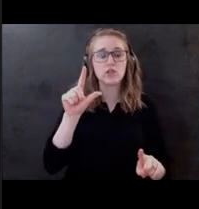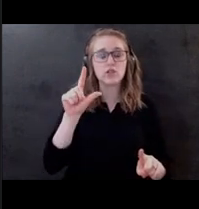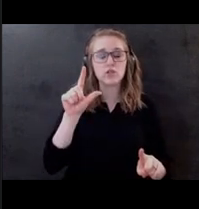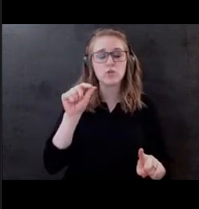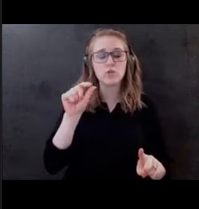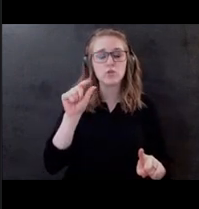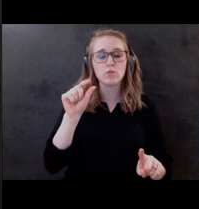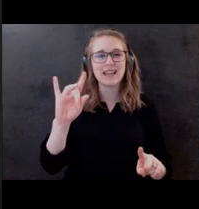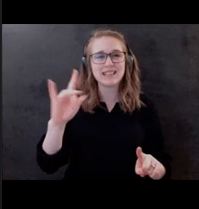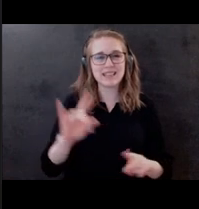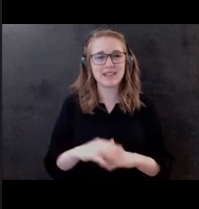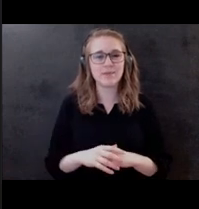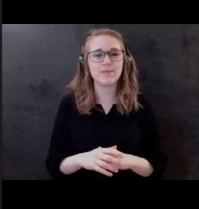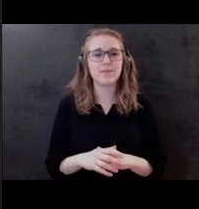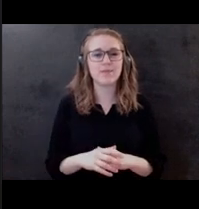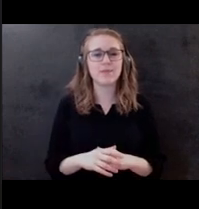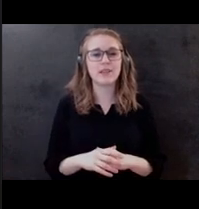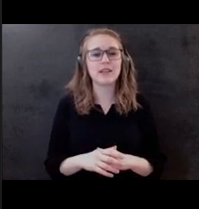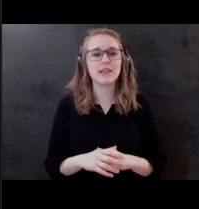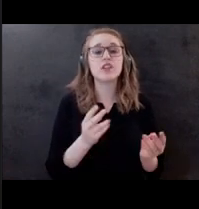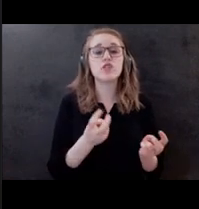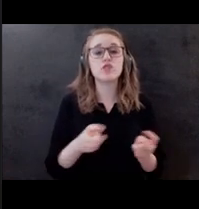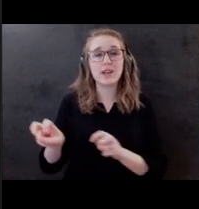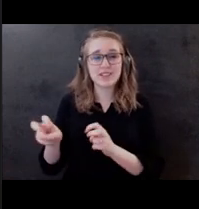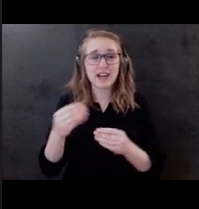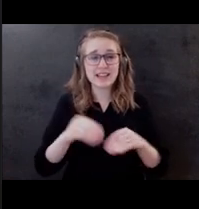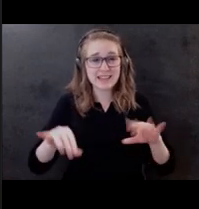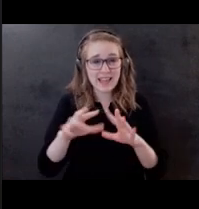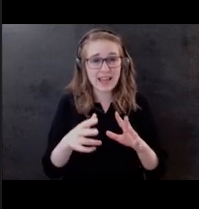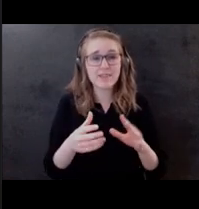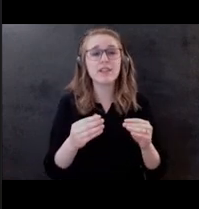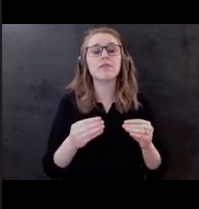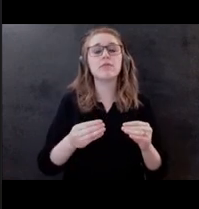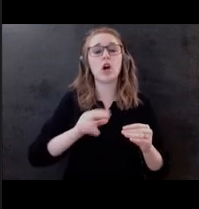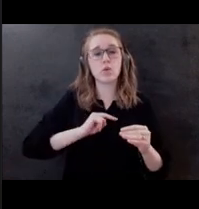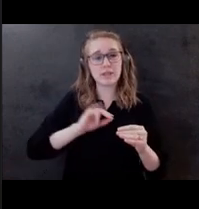January 2018. The transfer of land and property ownership occurred on